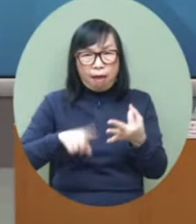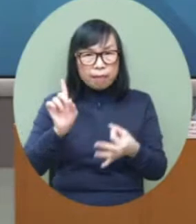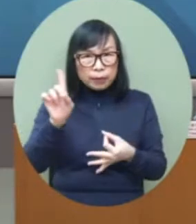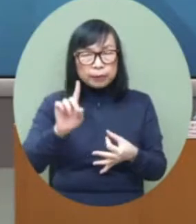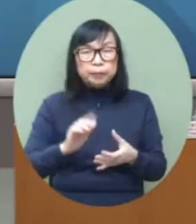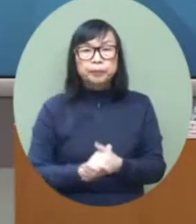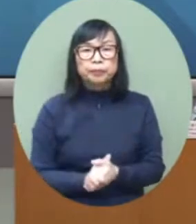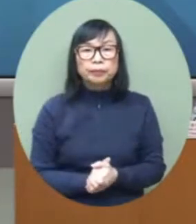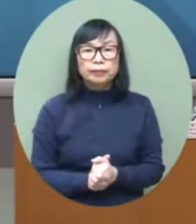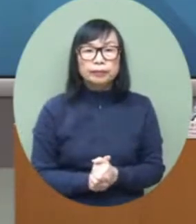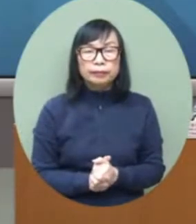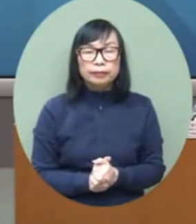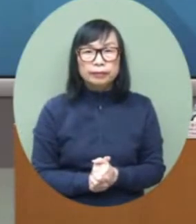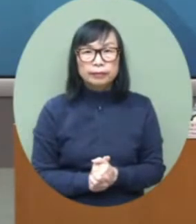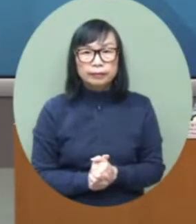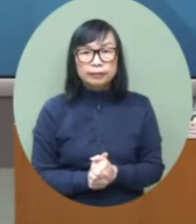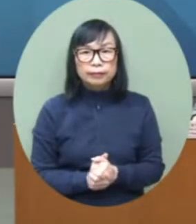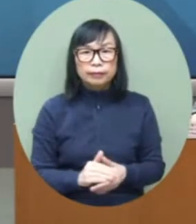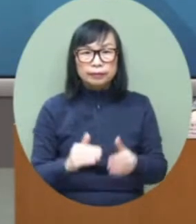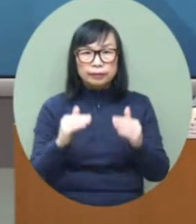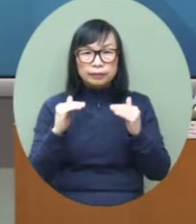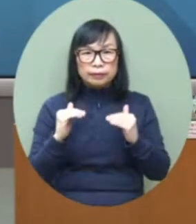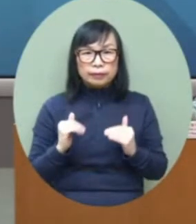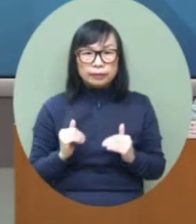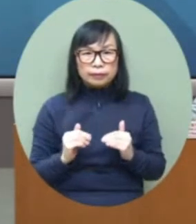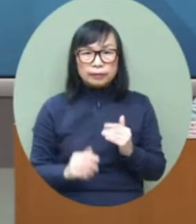identify your media outlet.